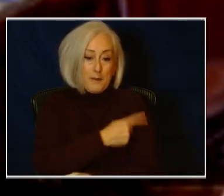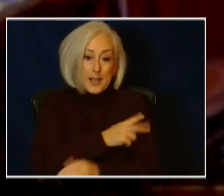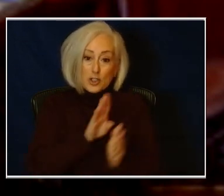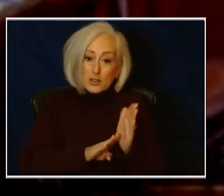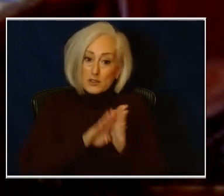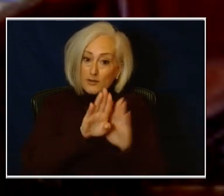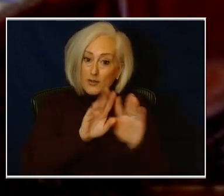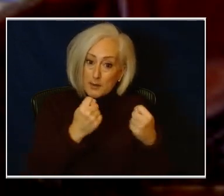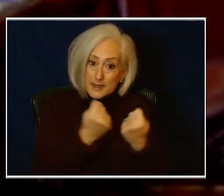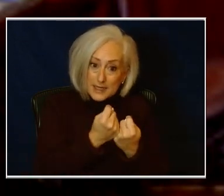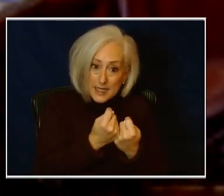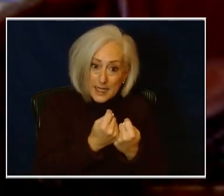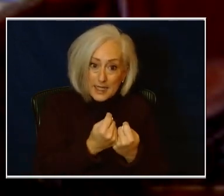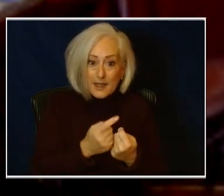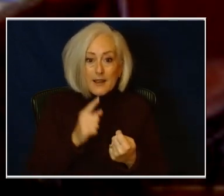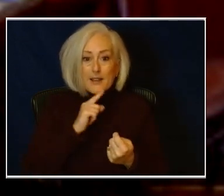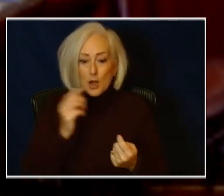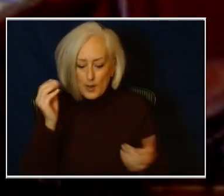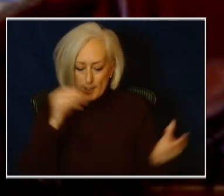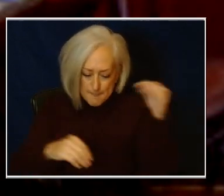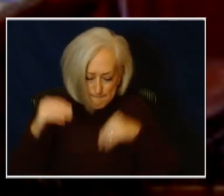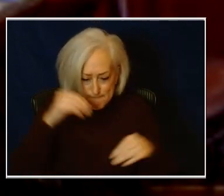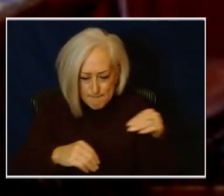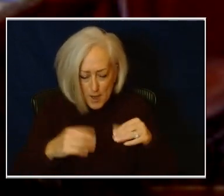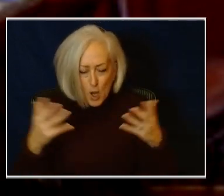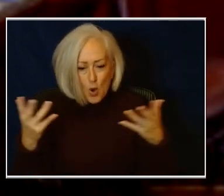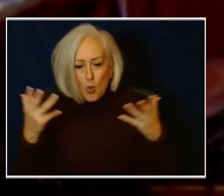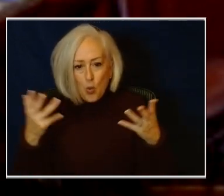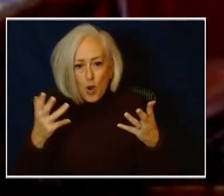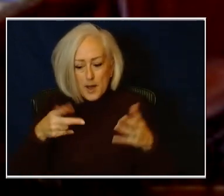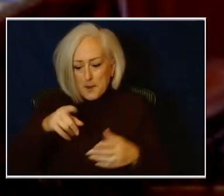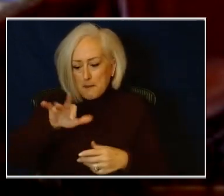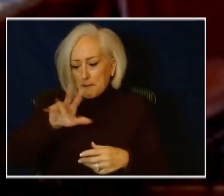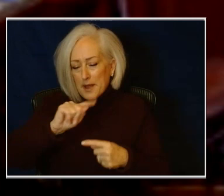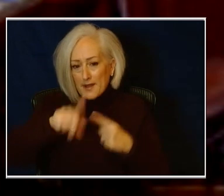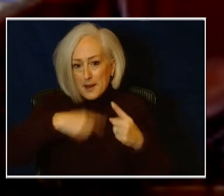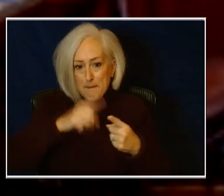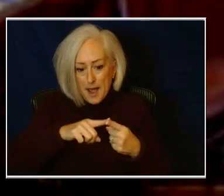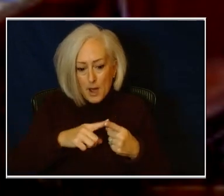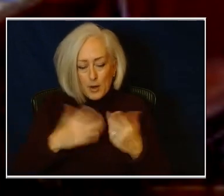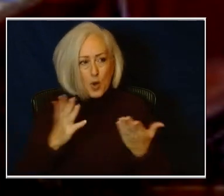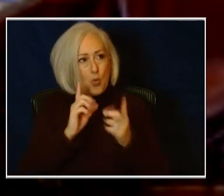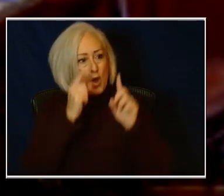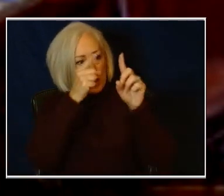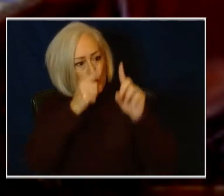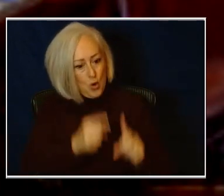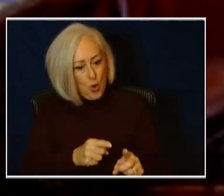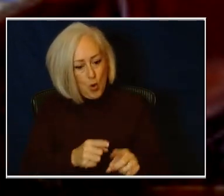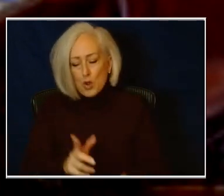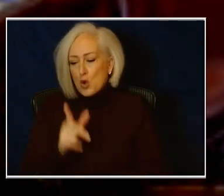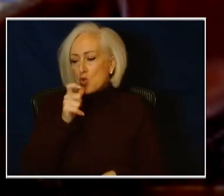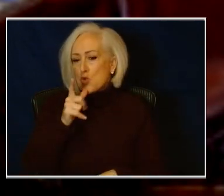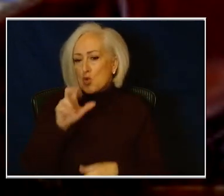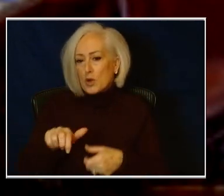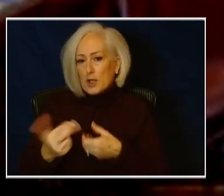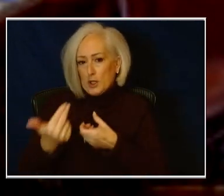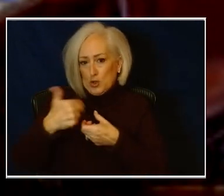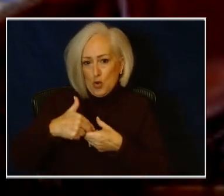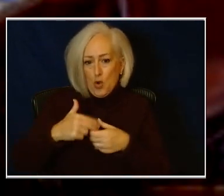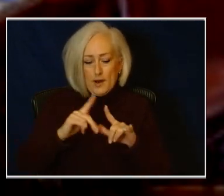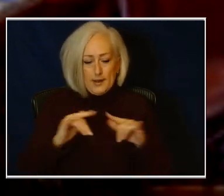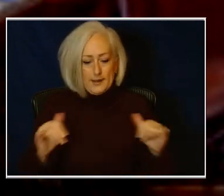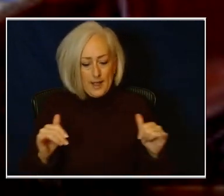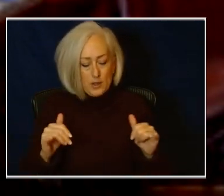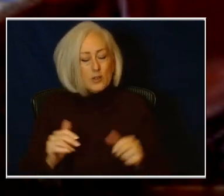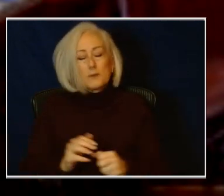the meat and bones on what Pivot is, what the goals were, the membership was like, and that sort of thing, and what we would be